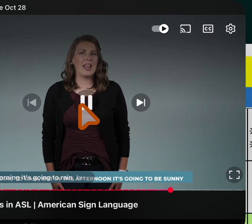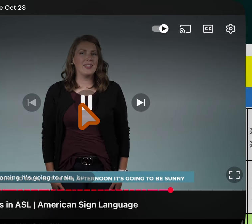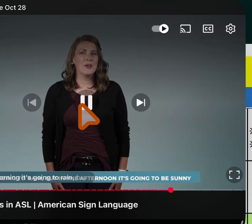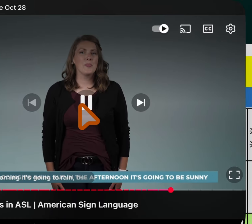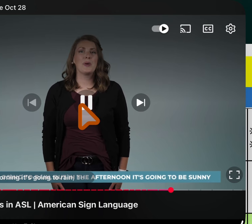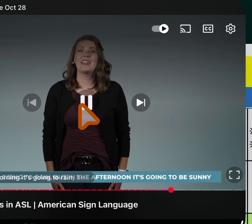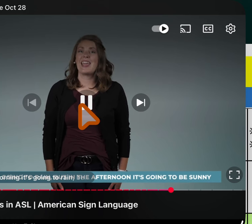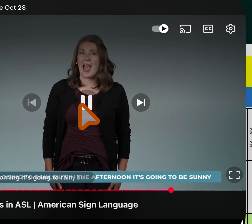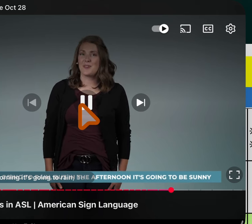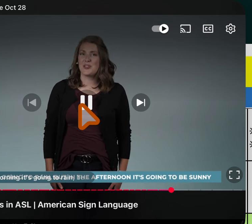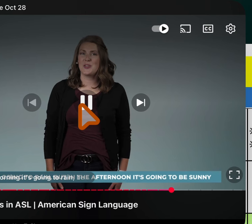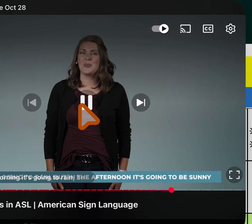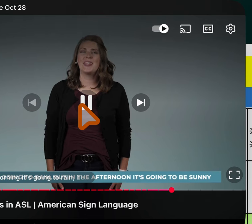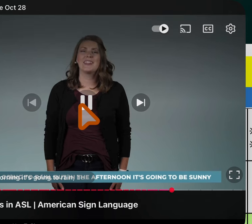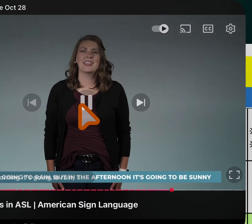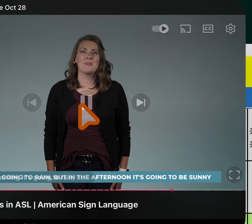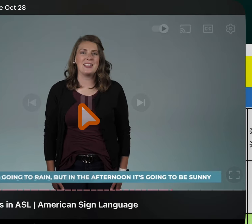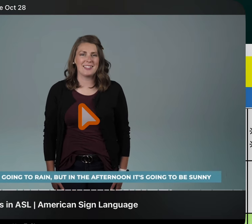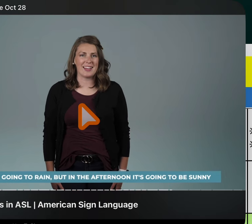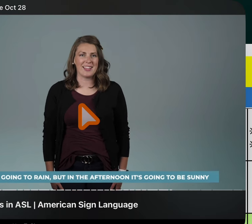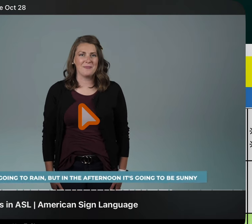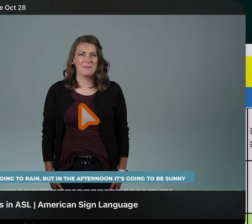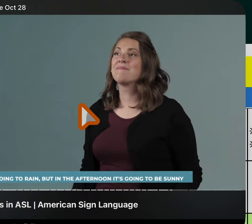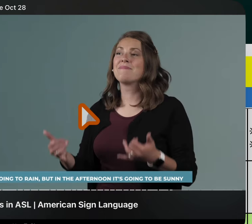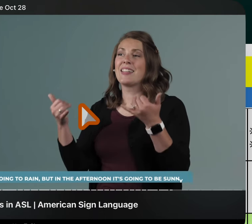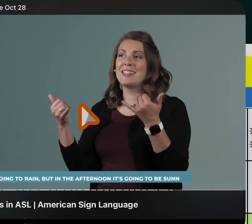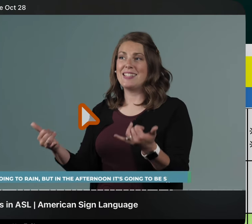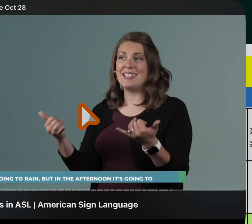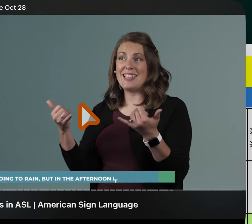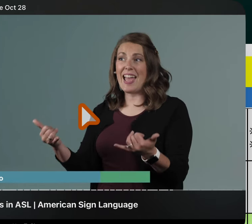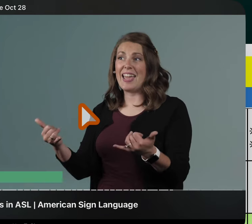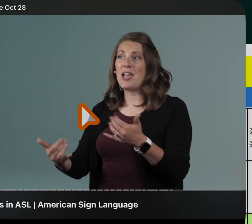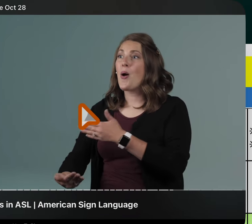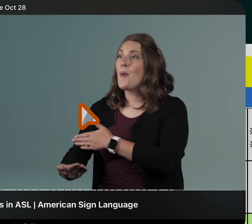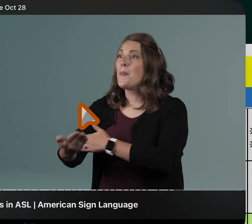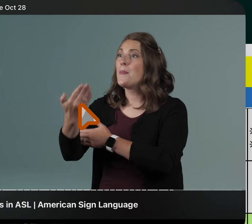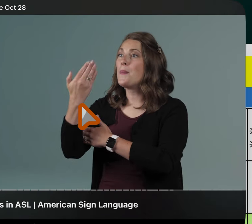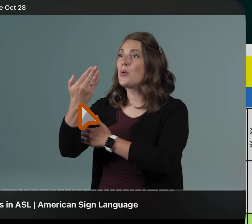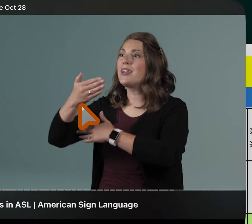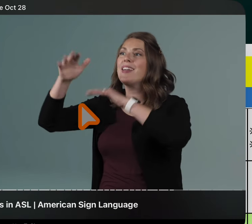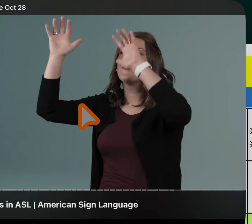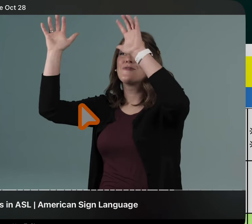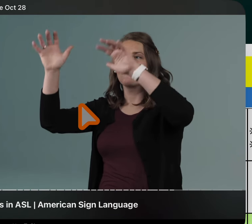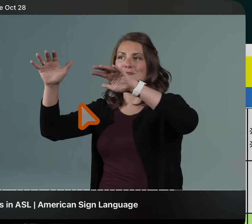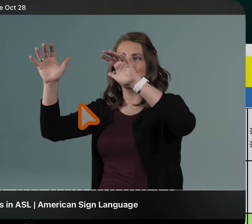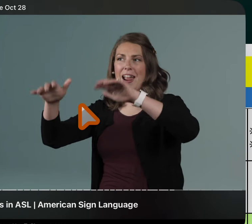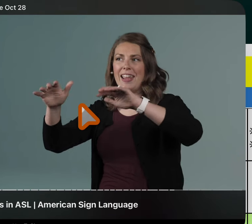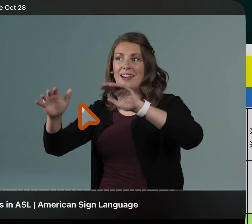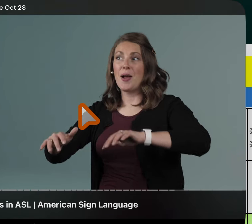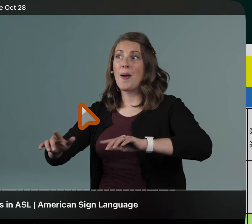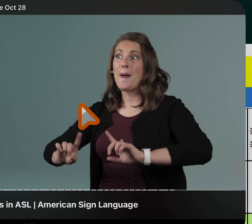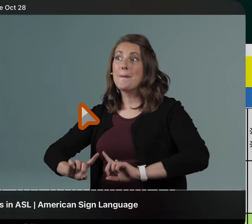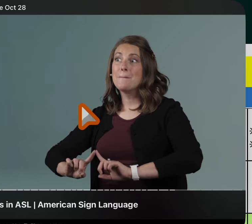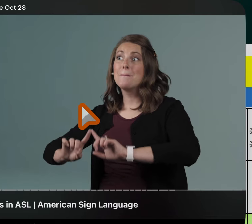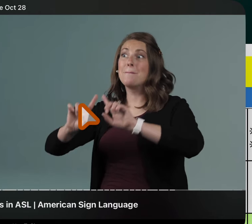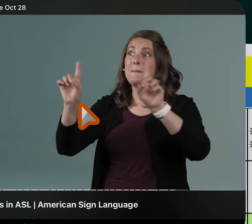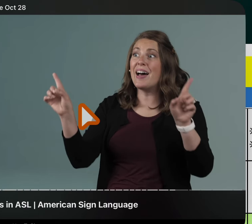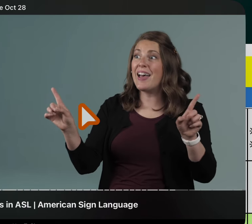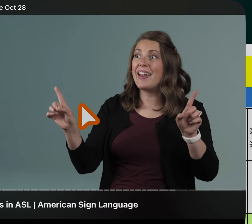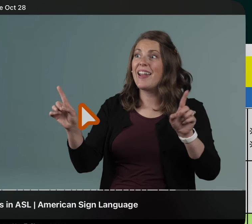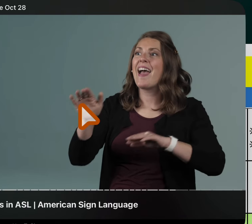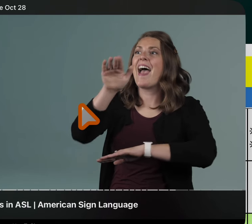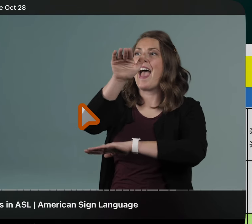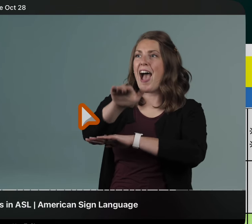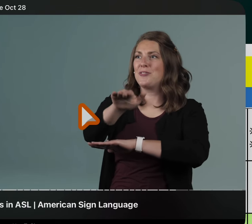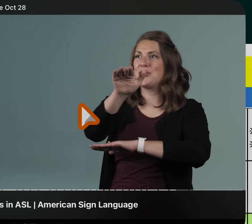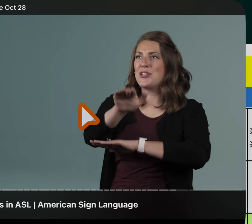Going to rain, but in the afternoon, it's going to be sunny. Today, morning, rain.